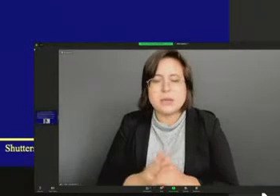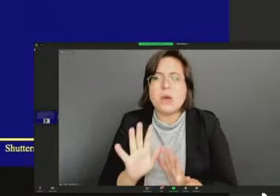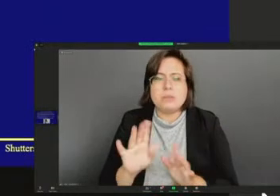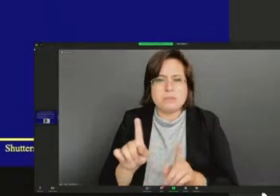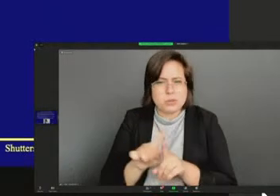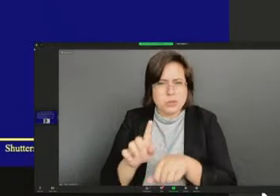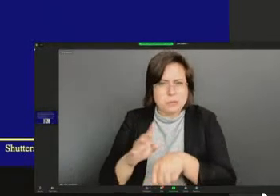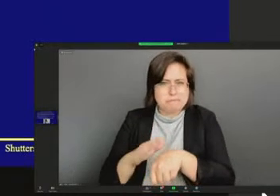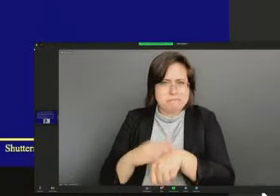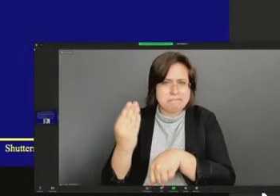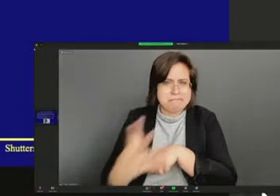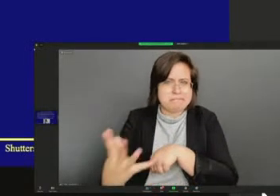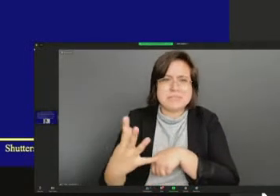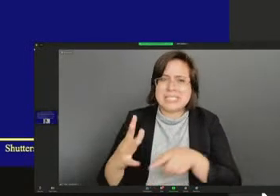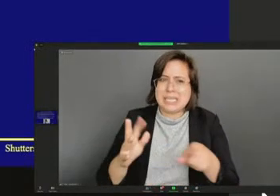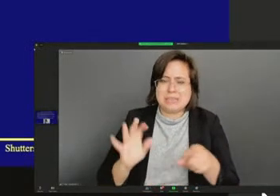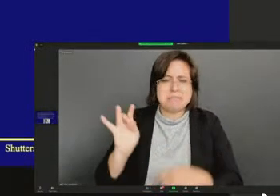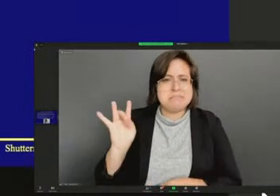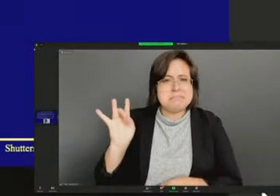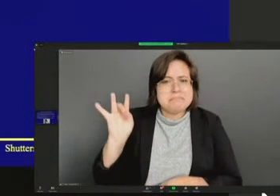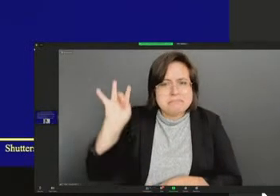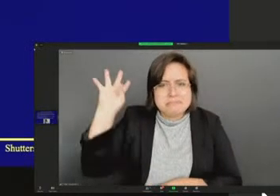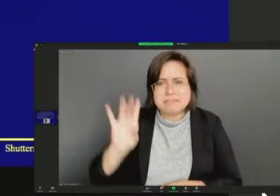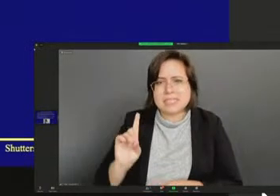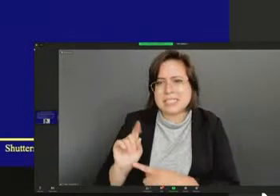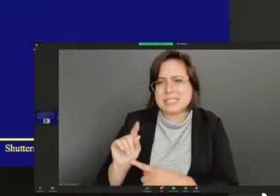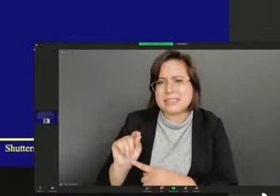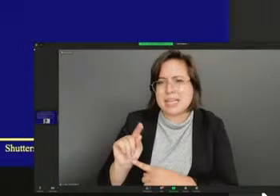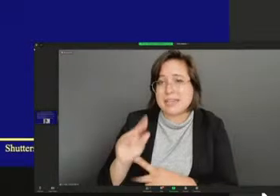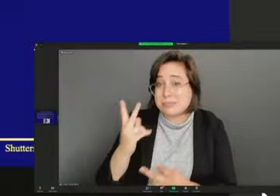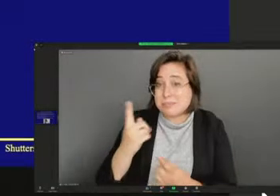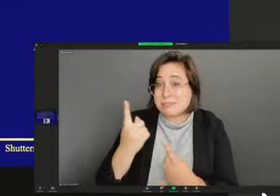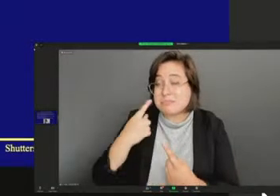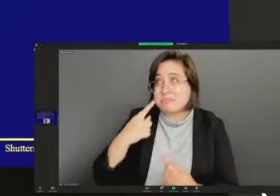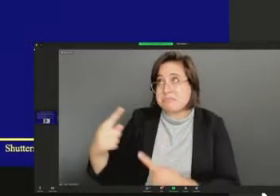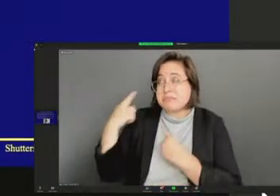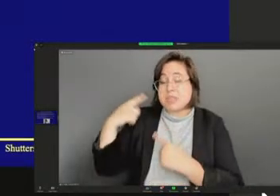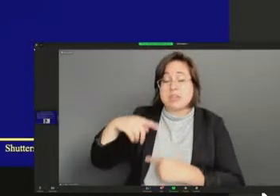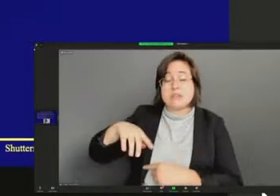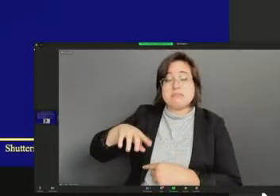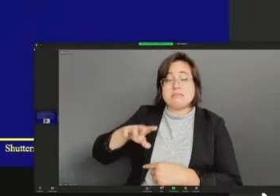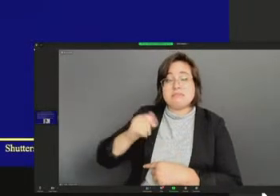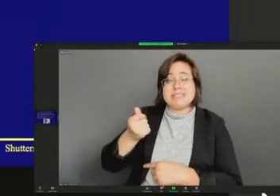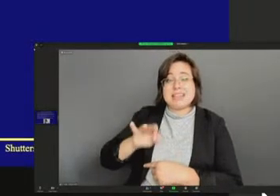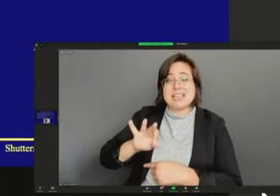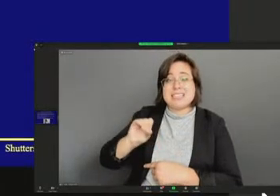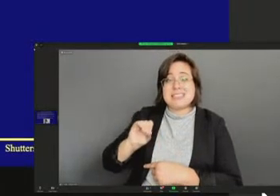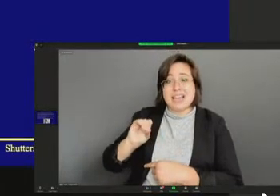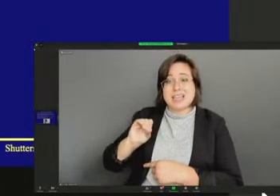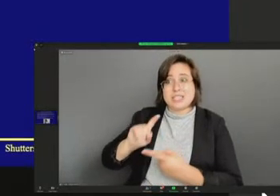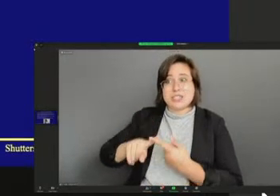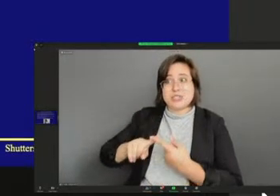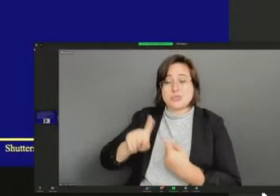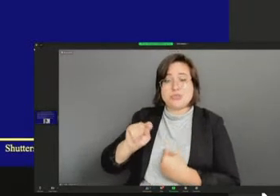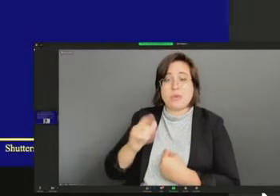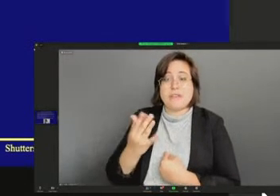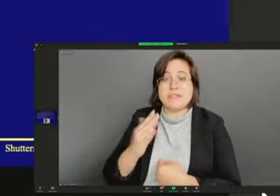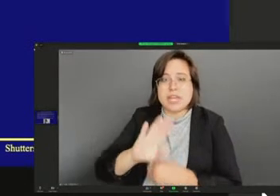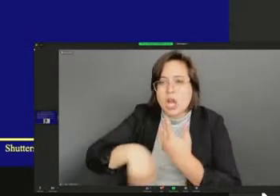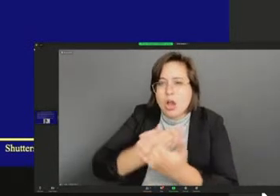really disturbing data. So for example, if you look at data from 1990 to 2015, all suicides